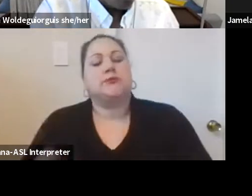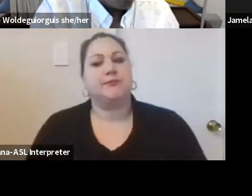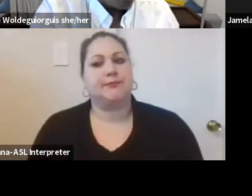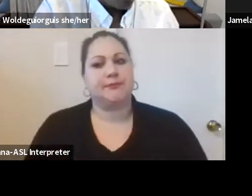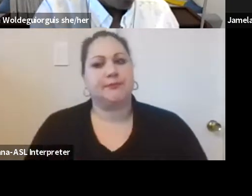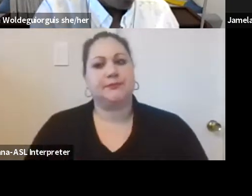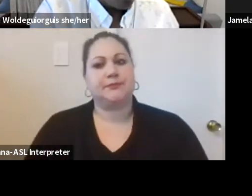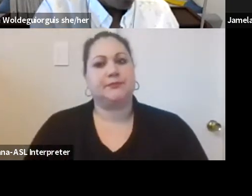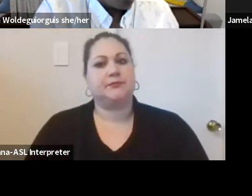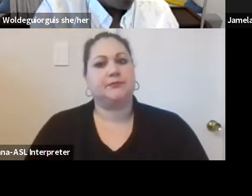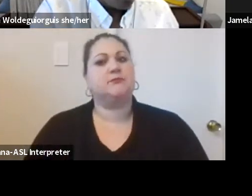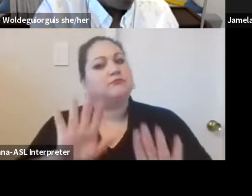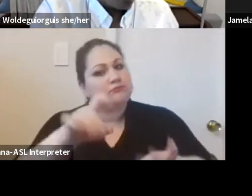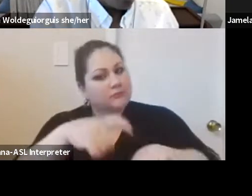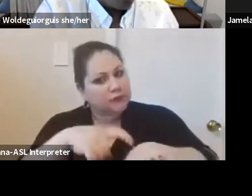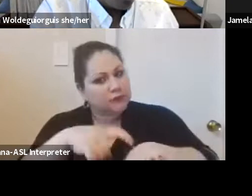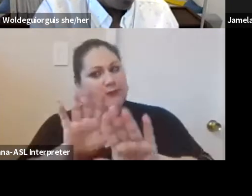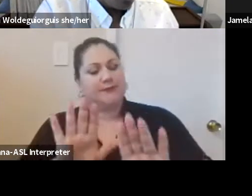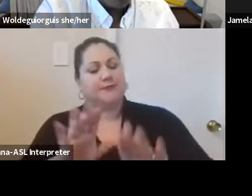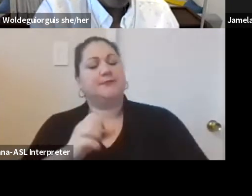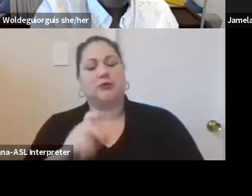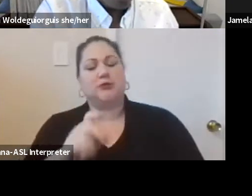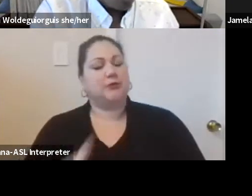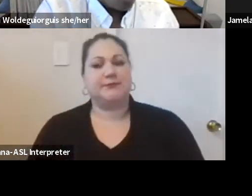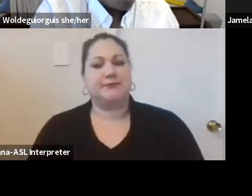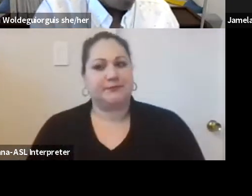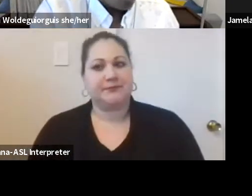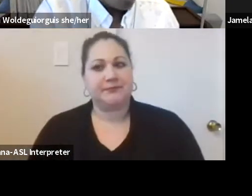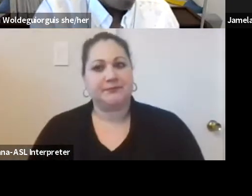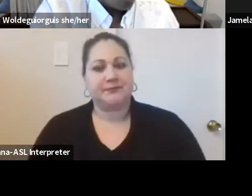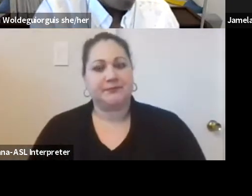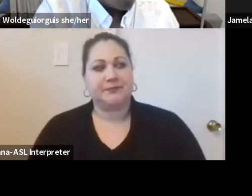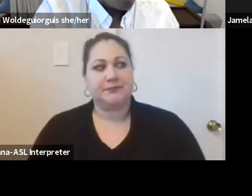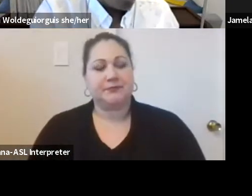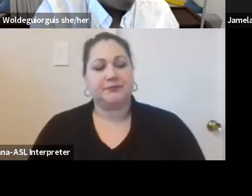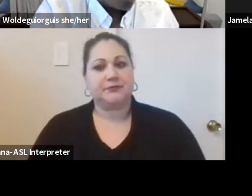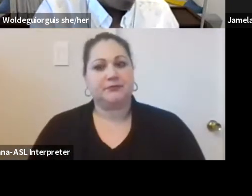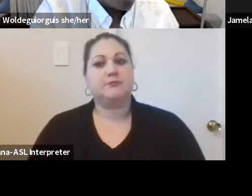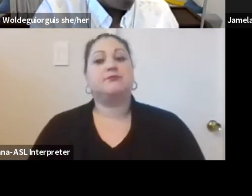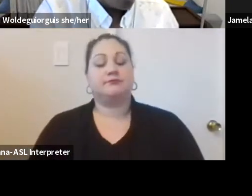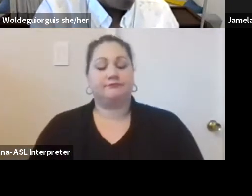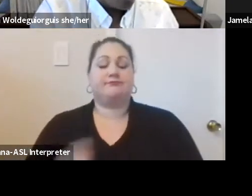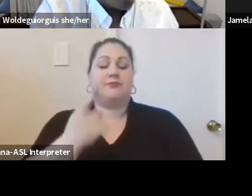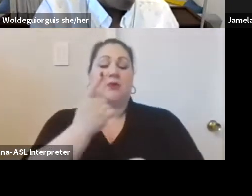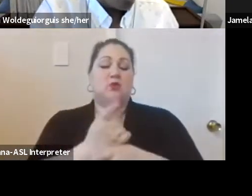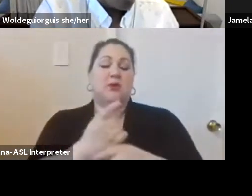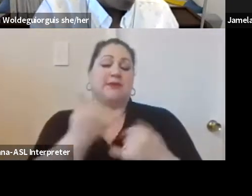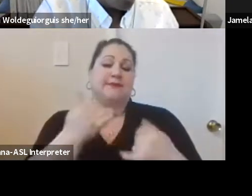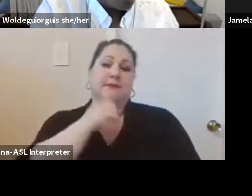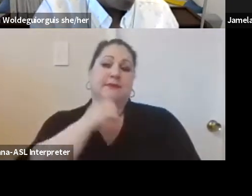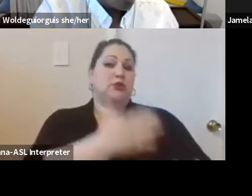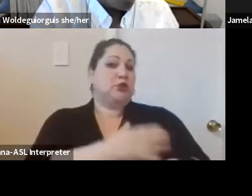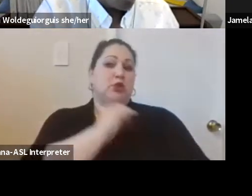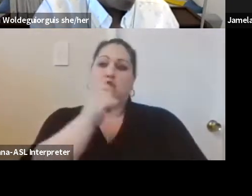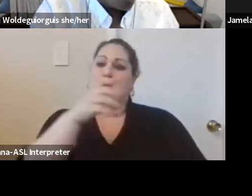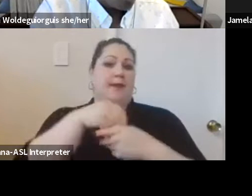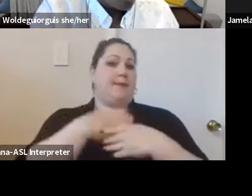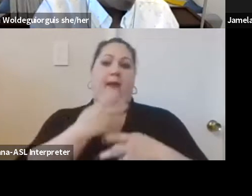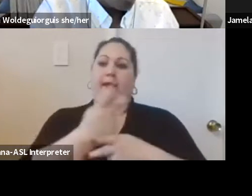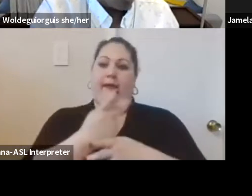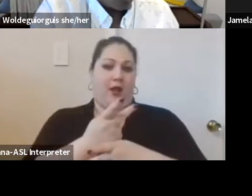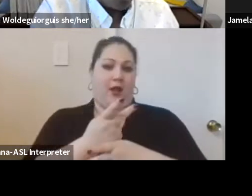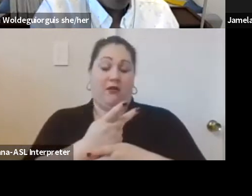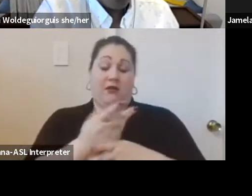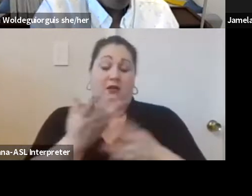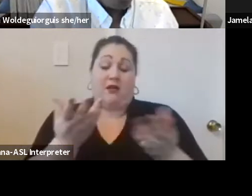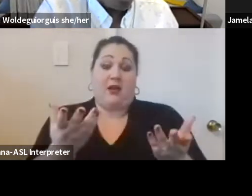And take your time. Take your time. You're right. My daughter is not in my care today. And it's not because I didn't